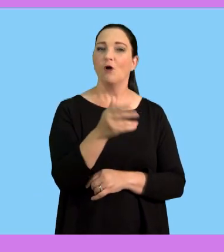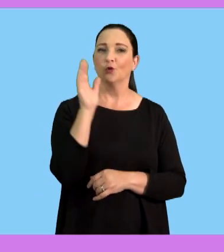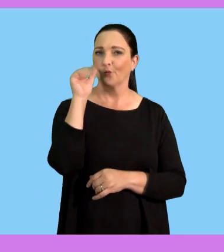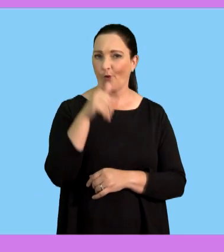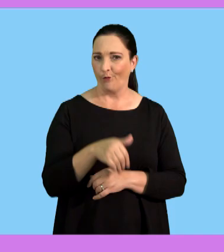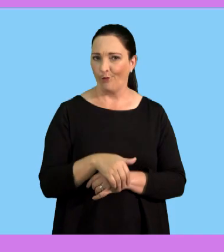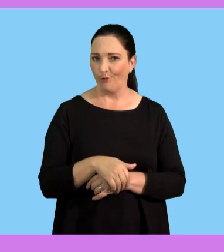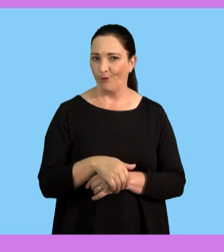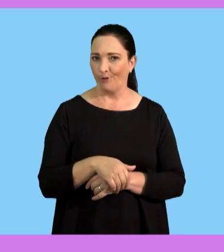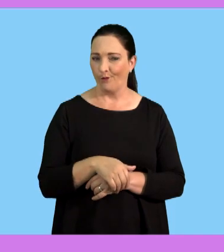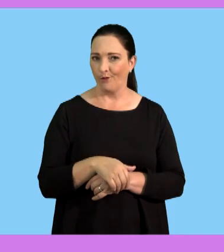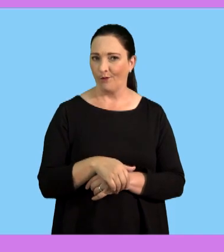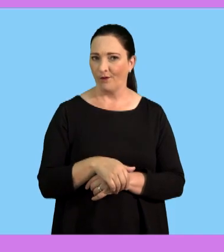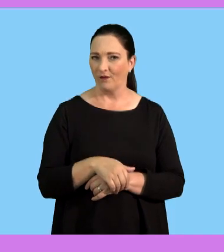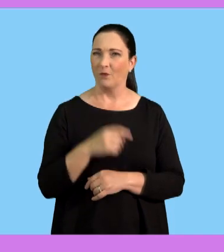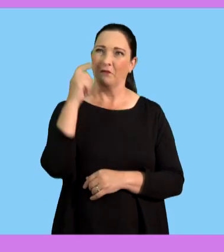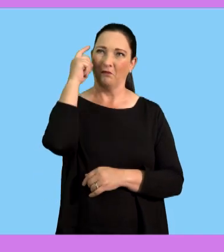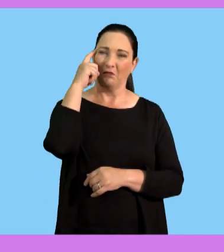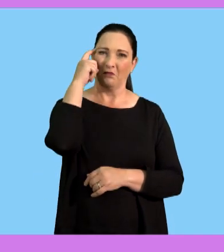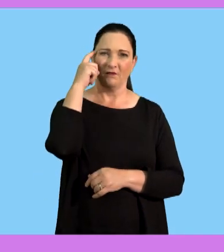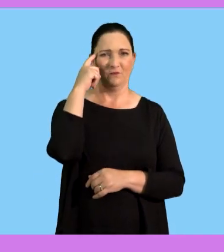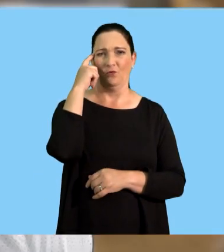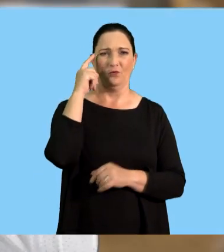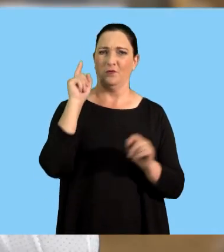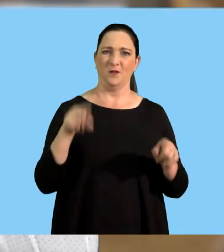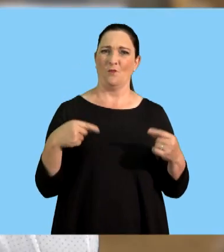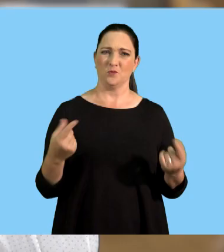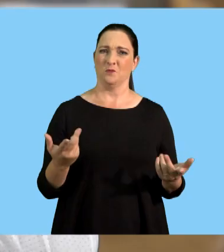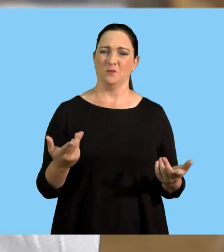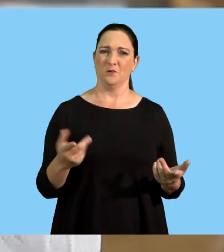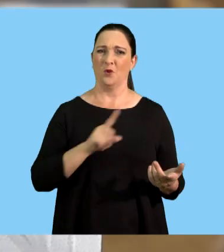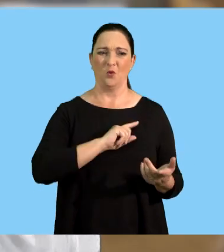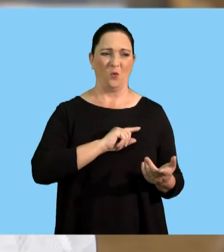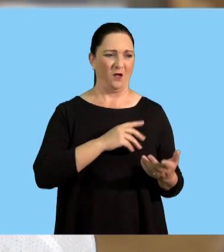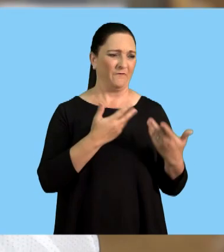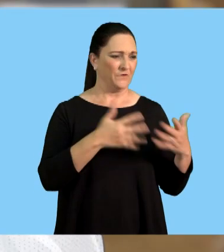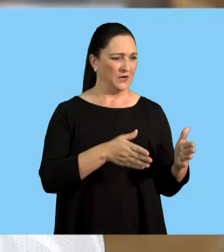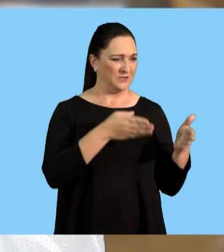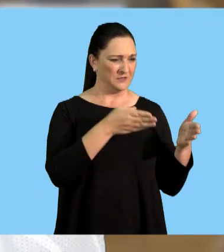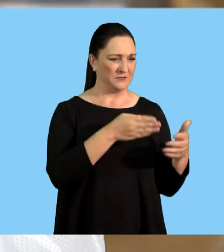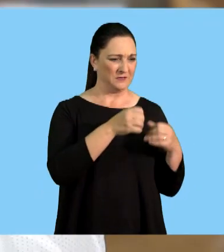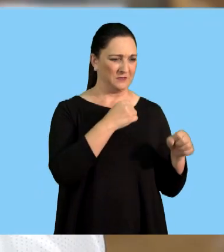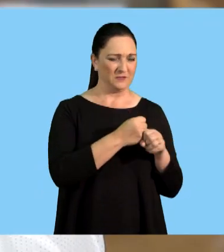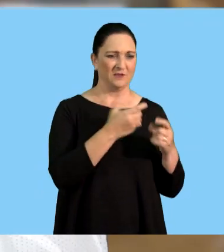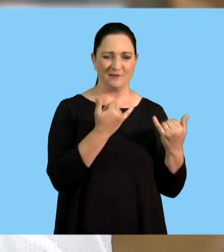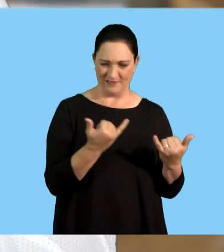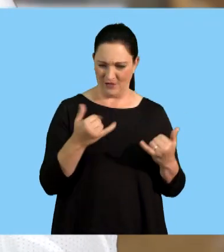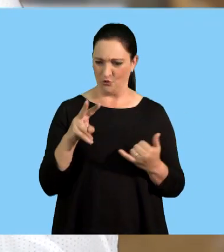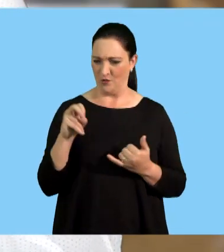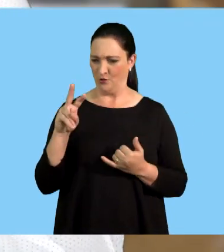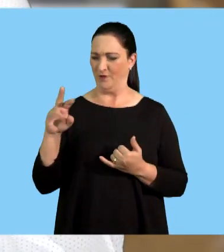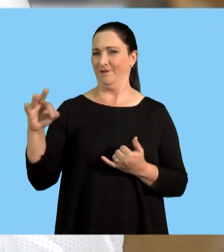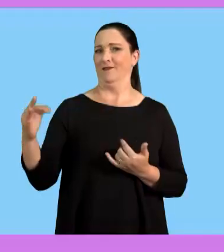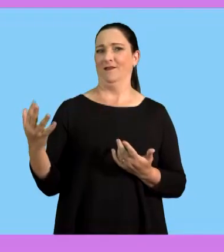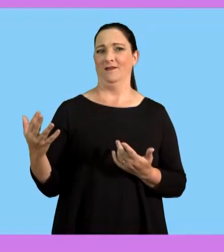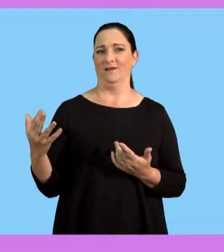2020 tomorrow. Guys, thinking about this, we know it's impossible. We are already in the year 2023, right? So